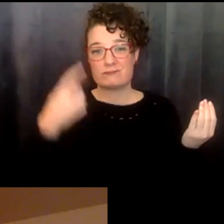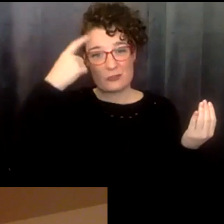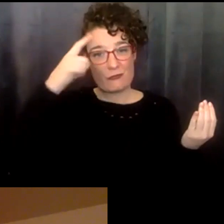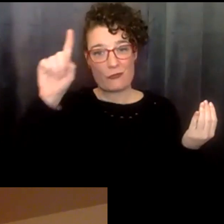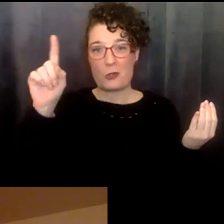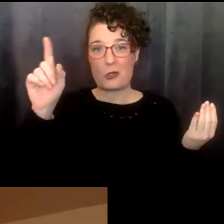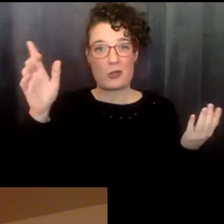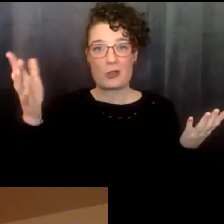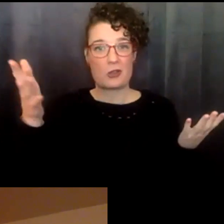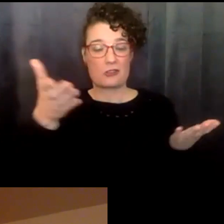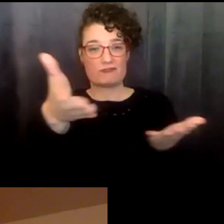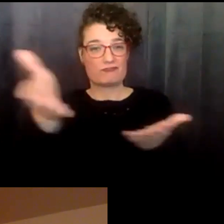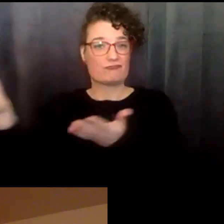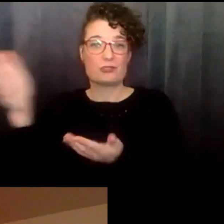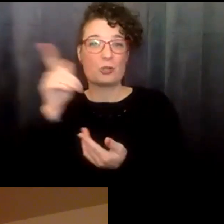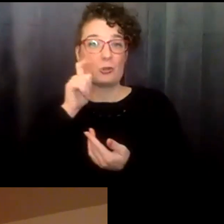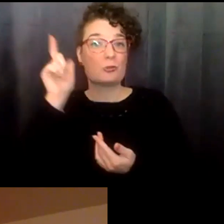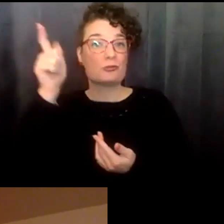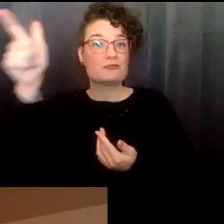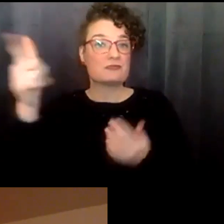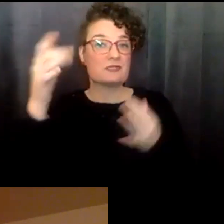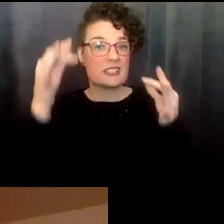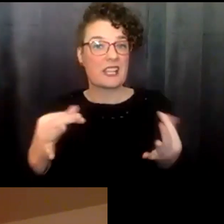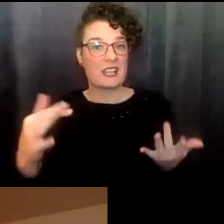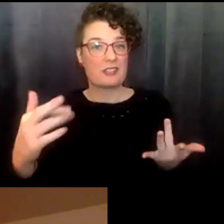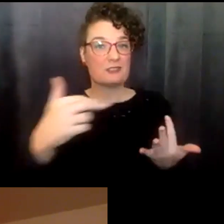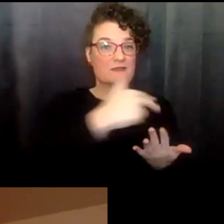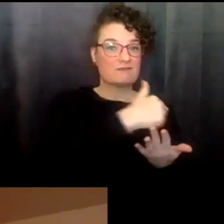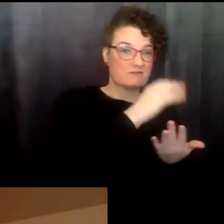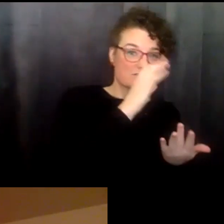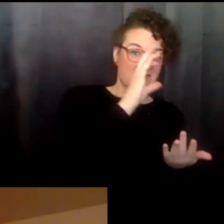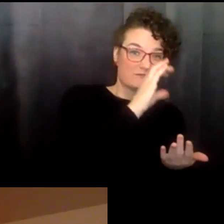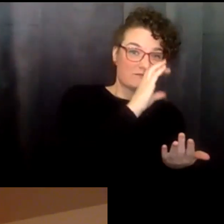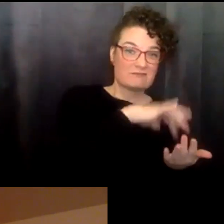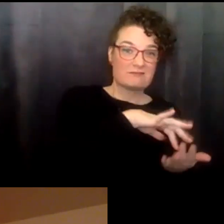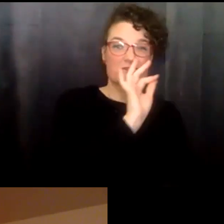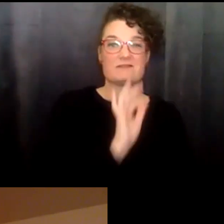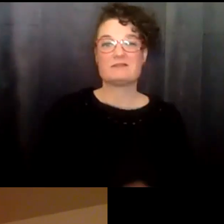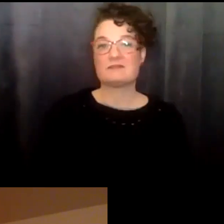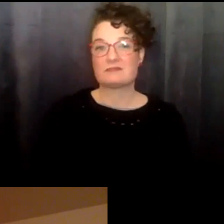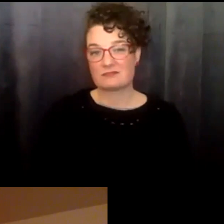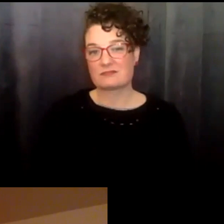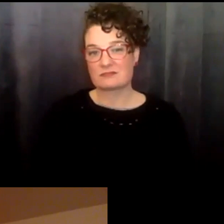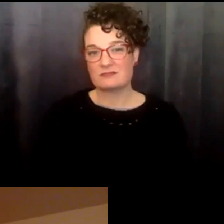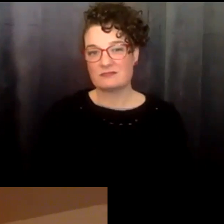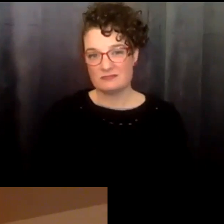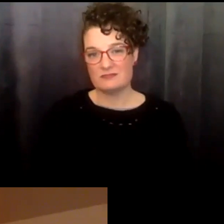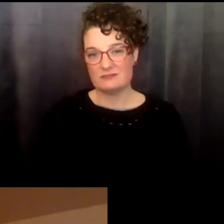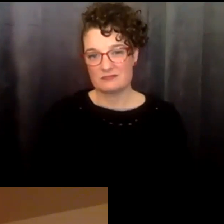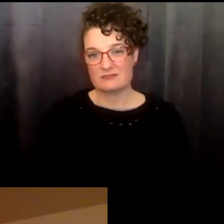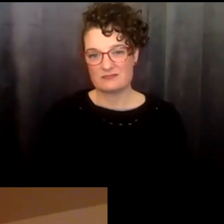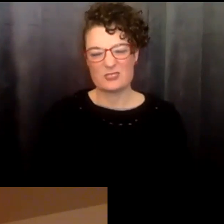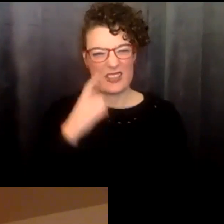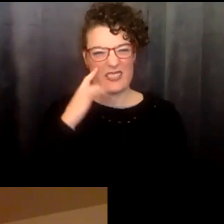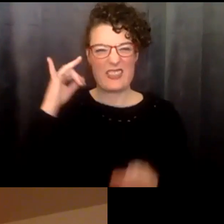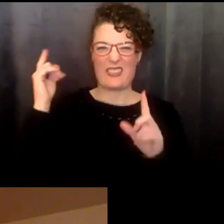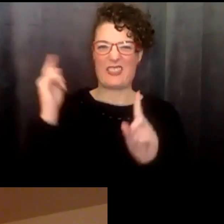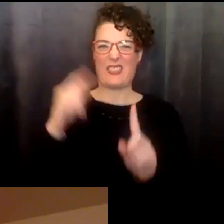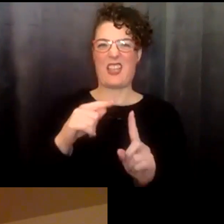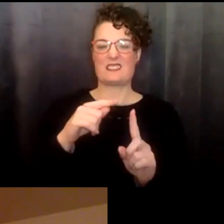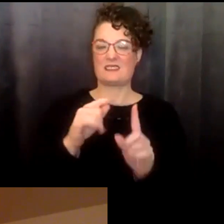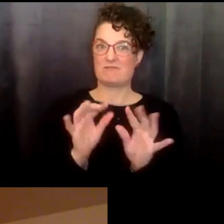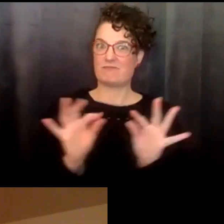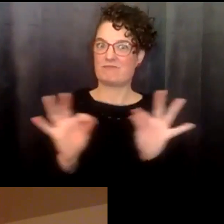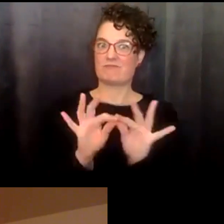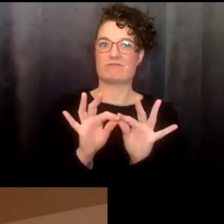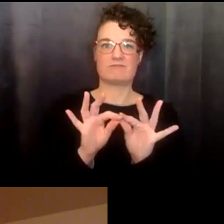the future decides to find it. So I think that's I think that's like the crux of how I see